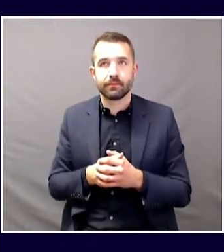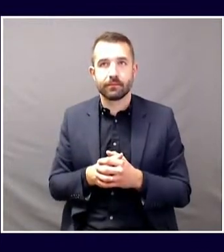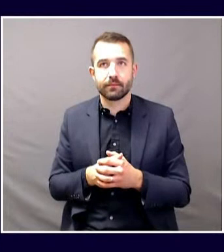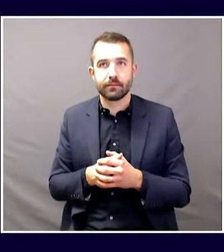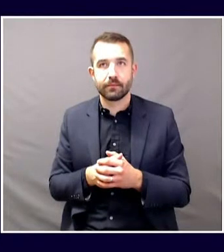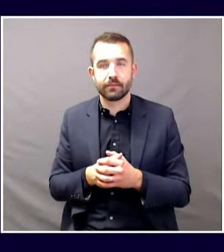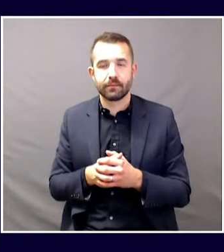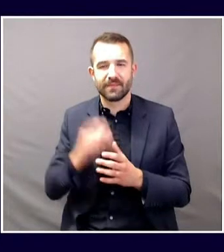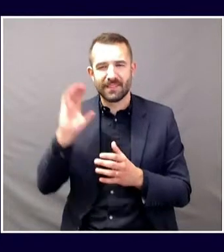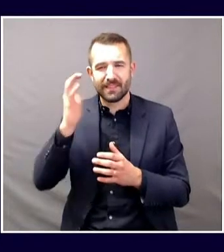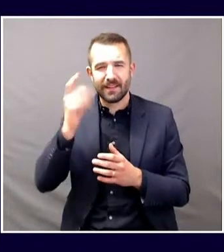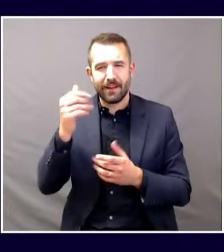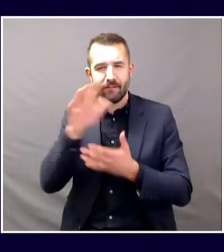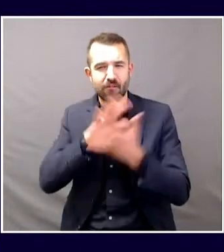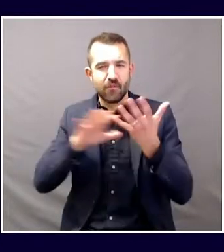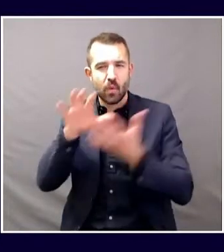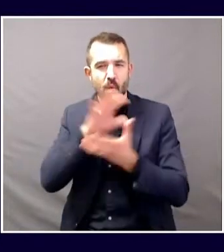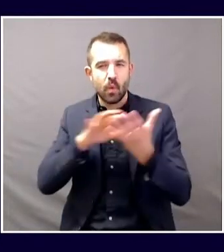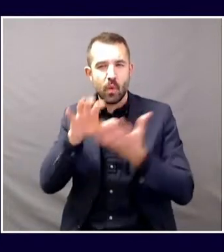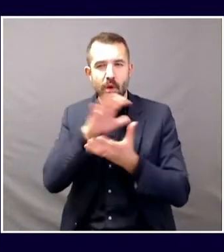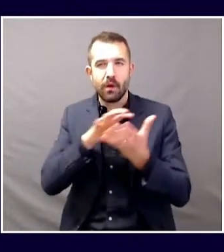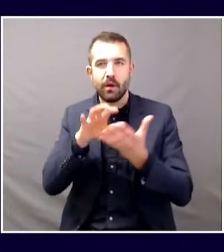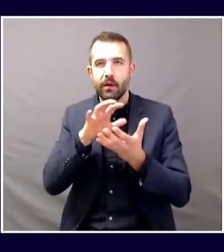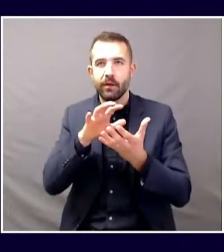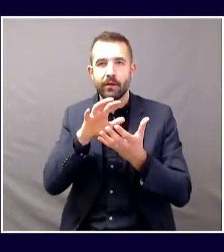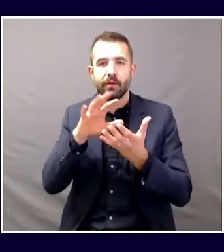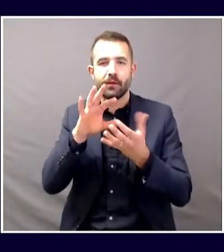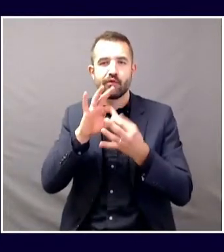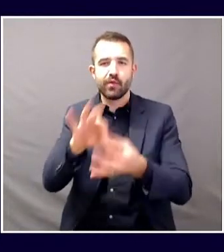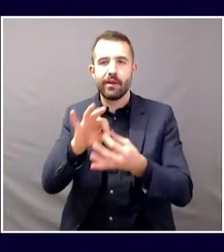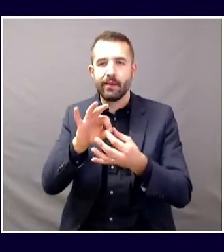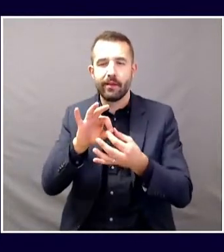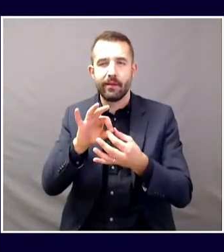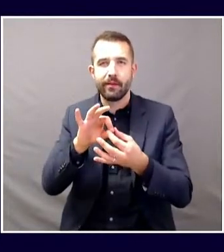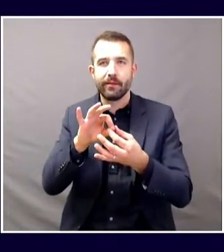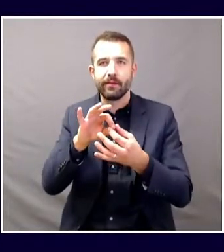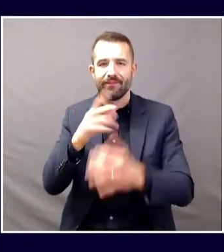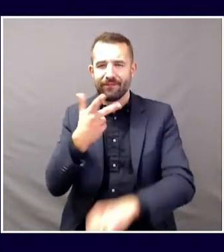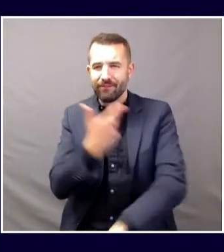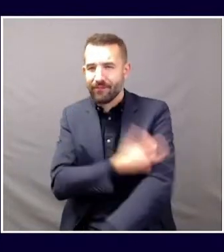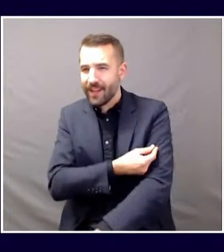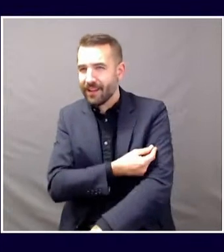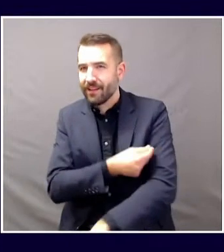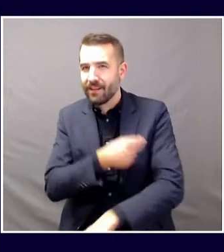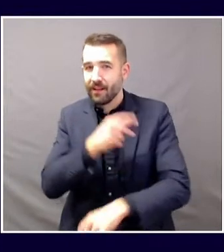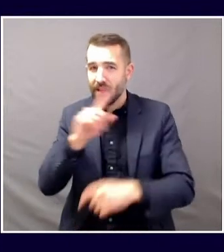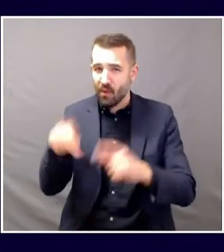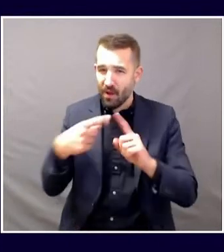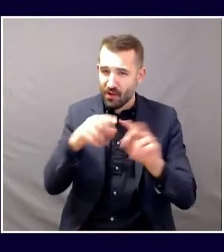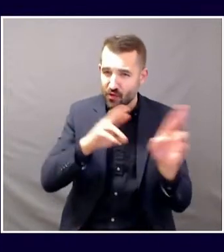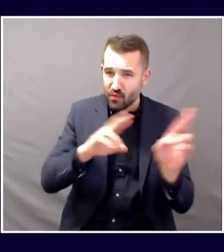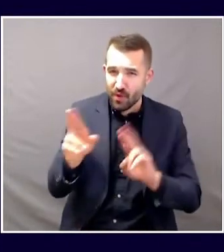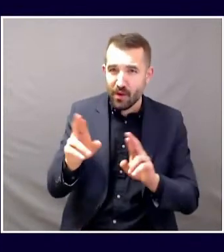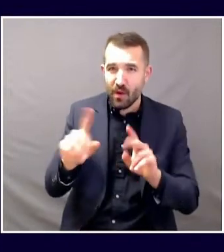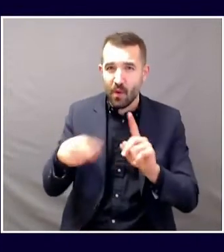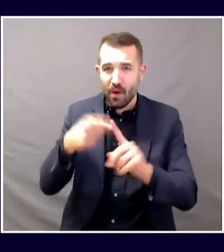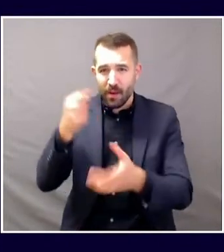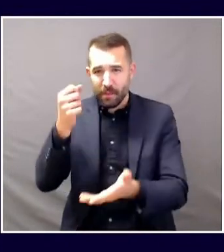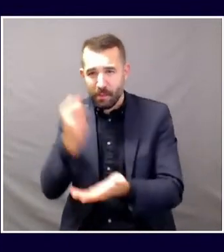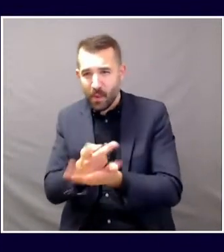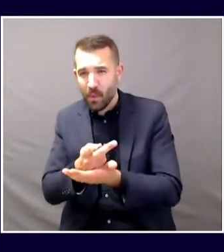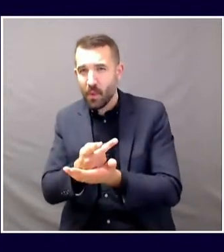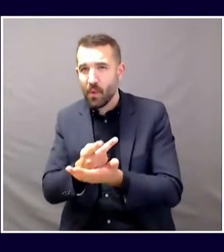about whether or not, when these become available, if people can sort of, if it's a 2-shot series, whether or not people